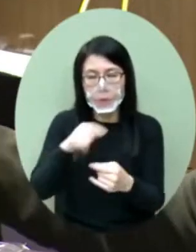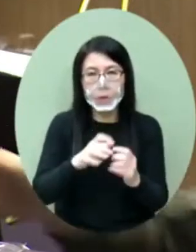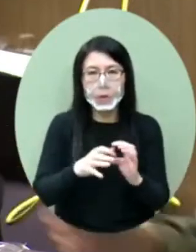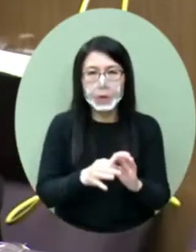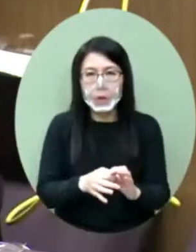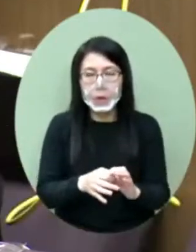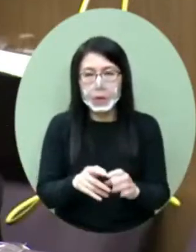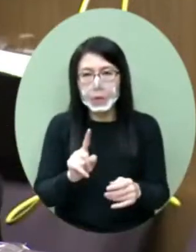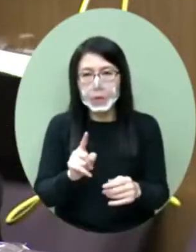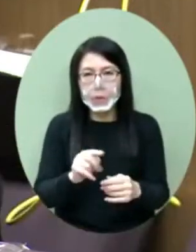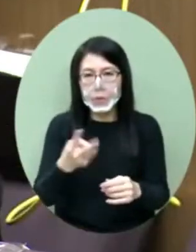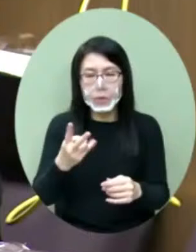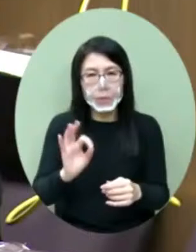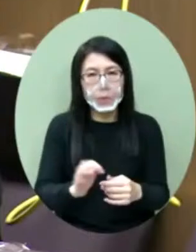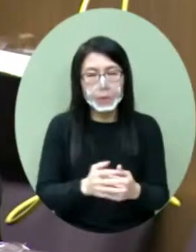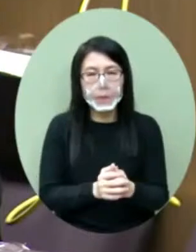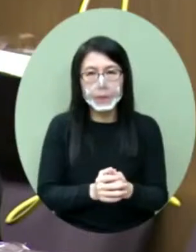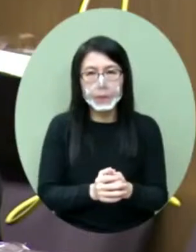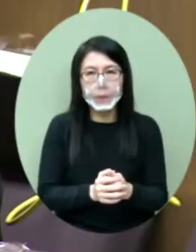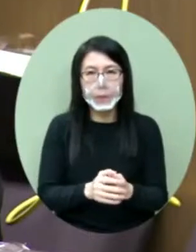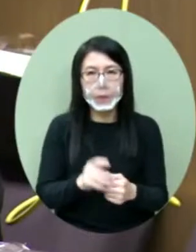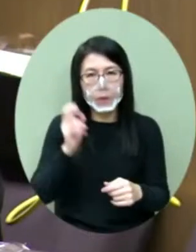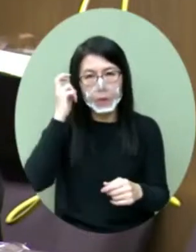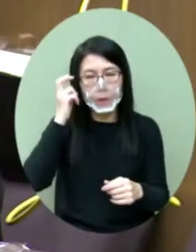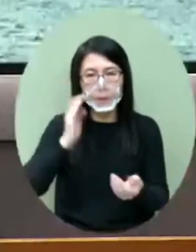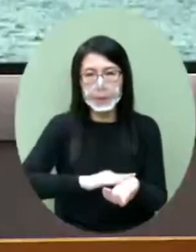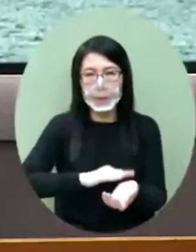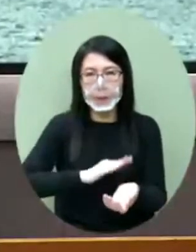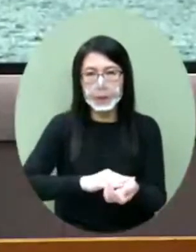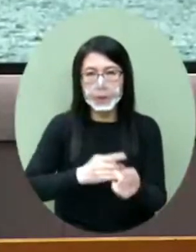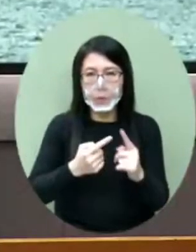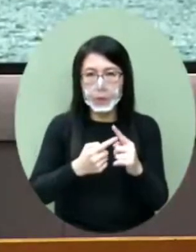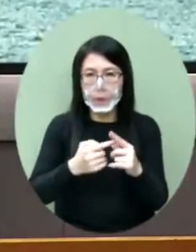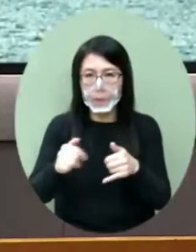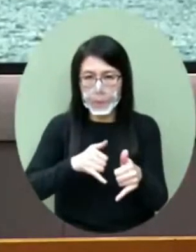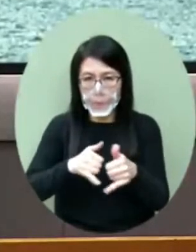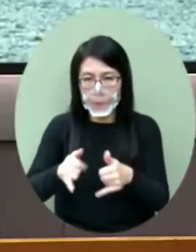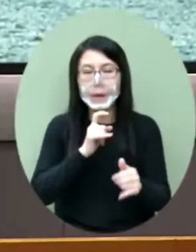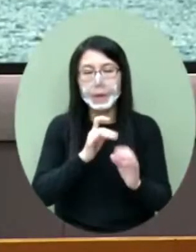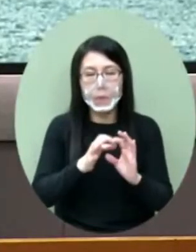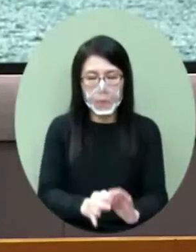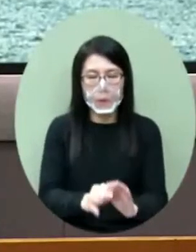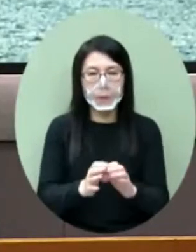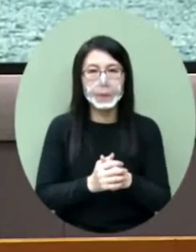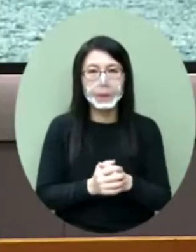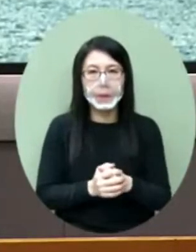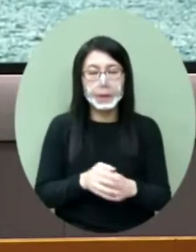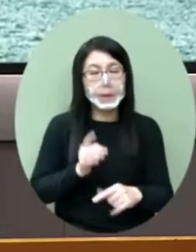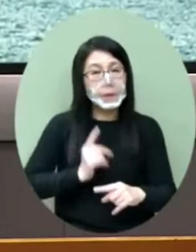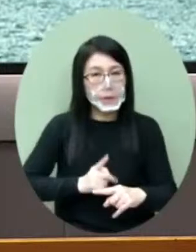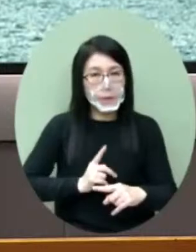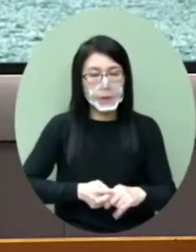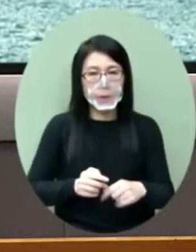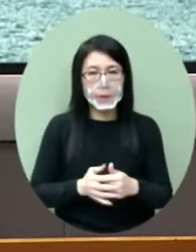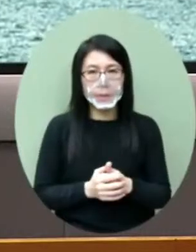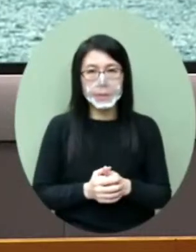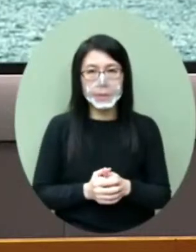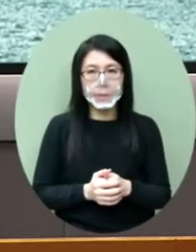that the conversion of Rutonji Hospital as well as Haven of Hope will be suspended?